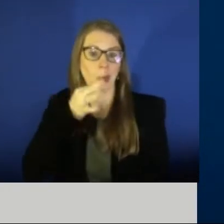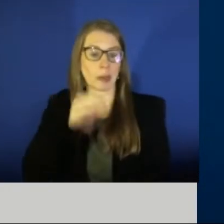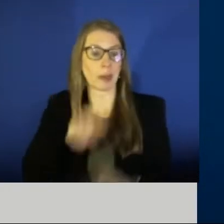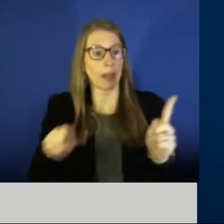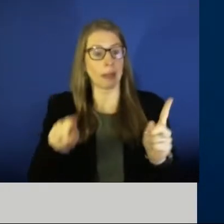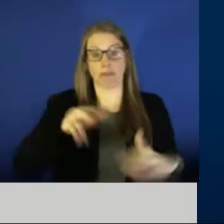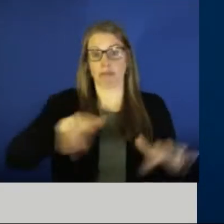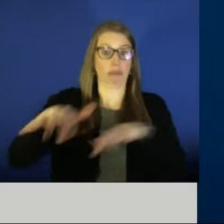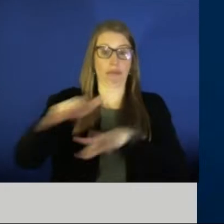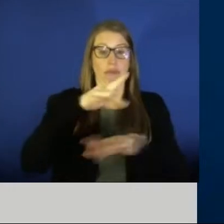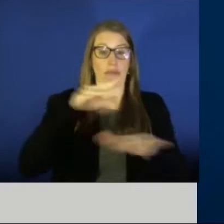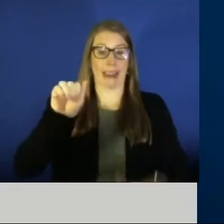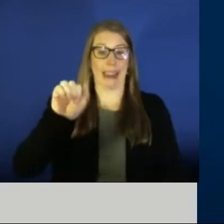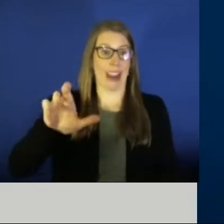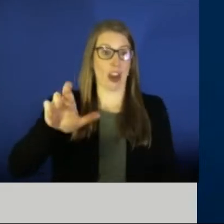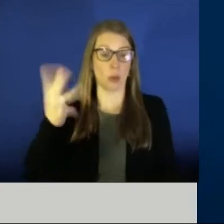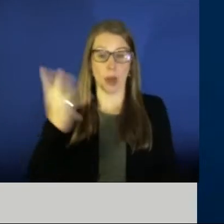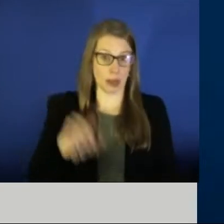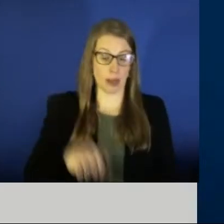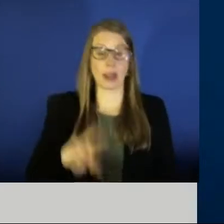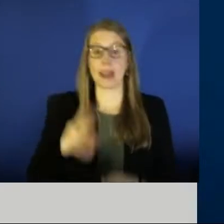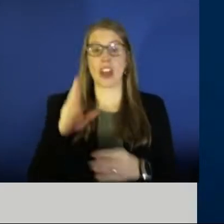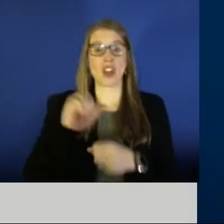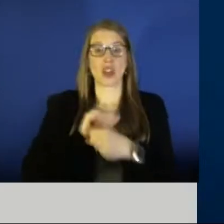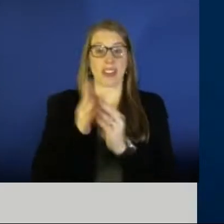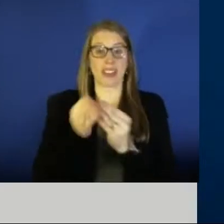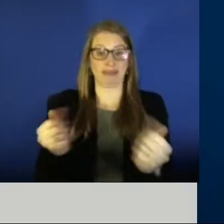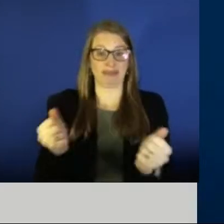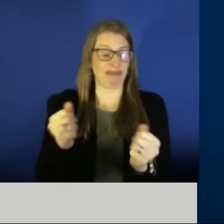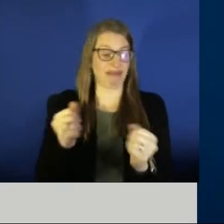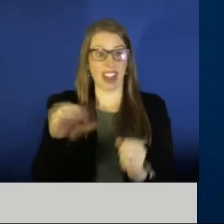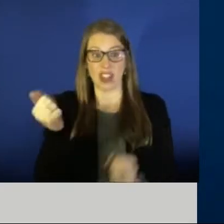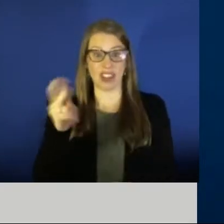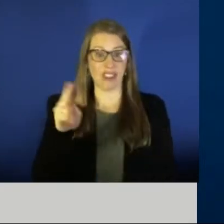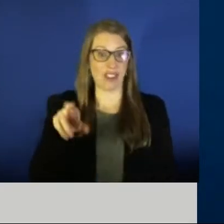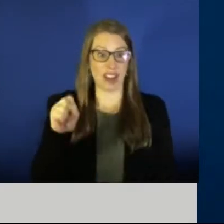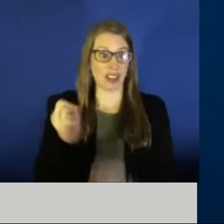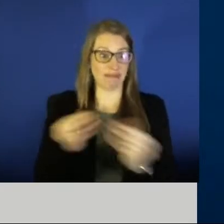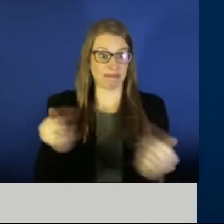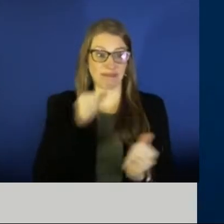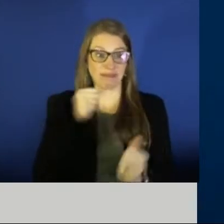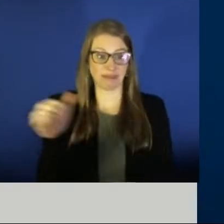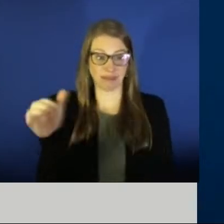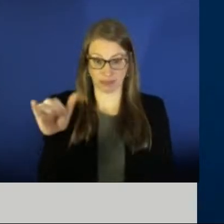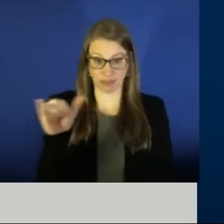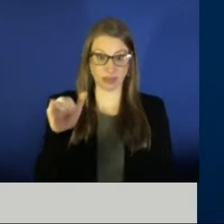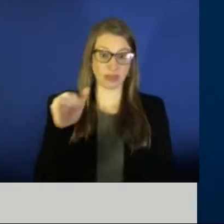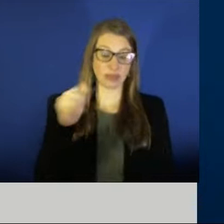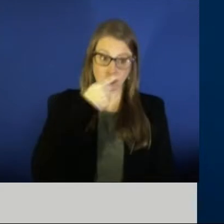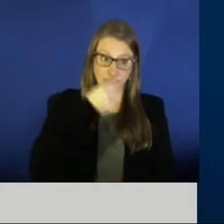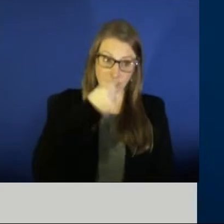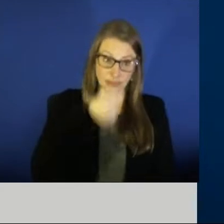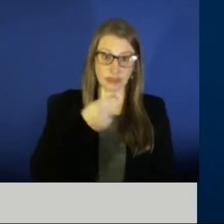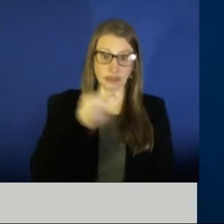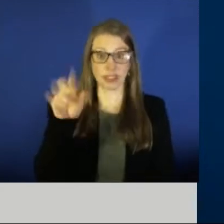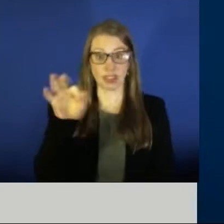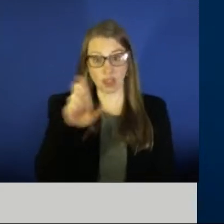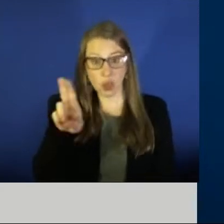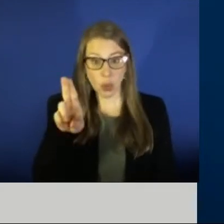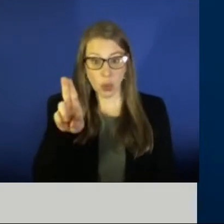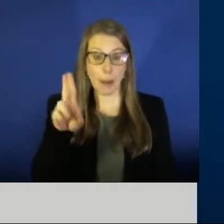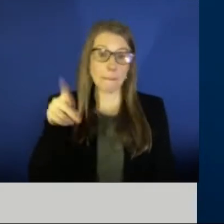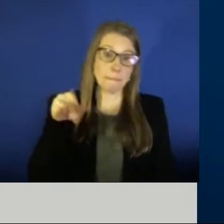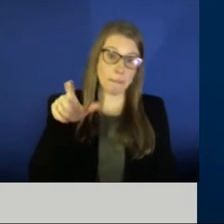We already know COVID isn't going anywhere, nor are other viruses like colds and flu. And what about pollen and air pollution? Our